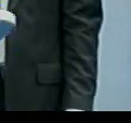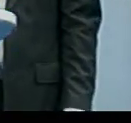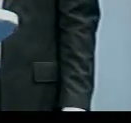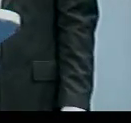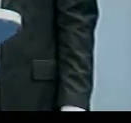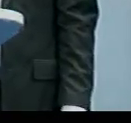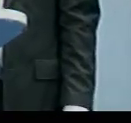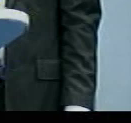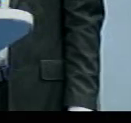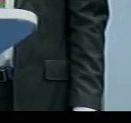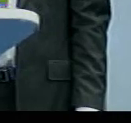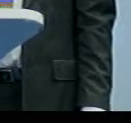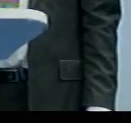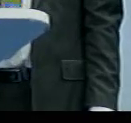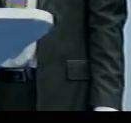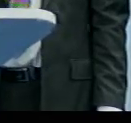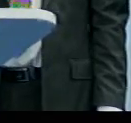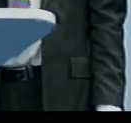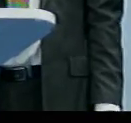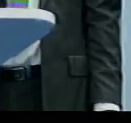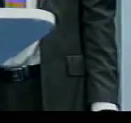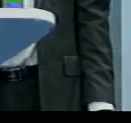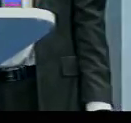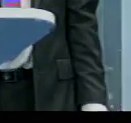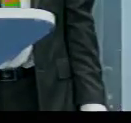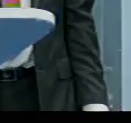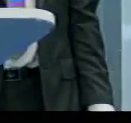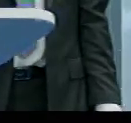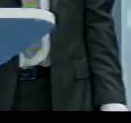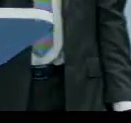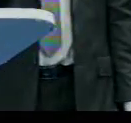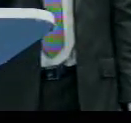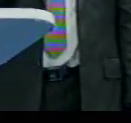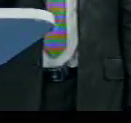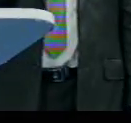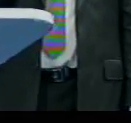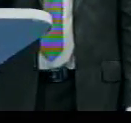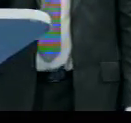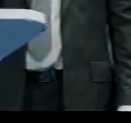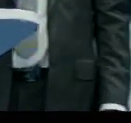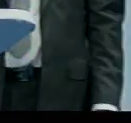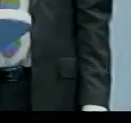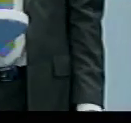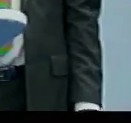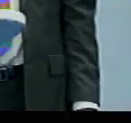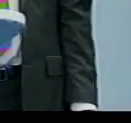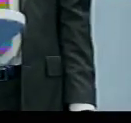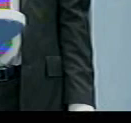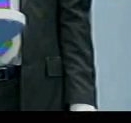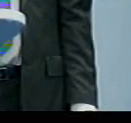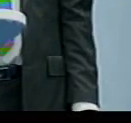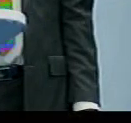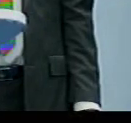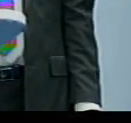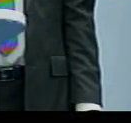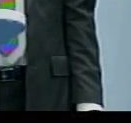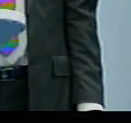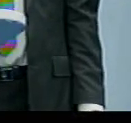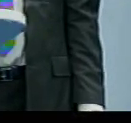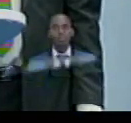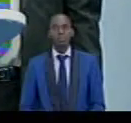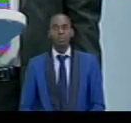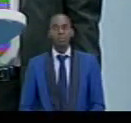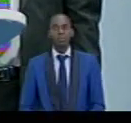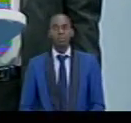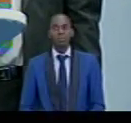evening. Gloire à Dieu! Praise the Lord! Gloire à Dieu! Praise the